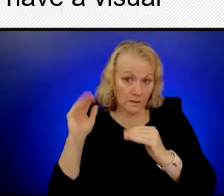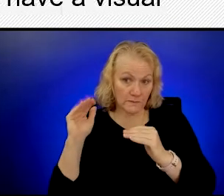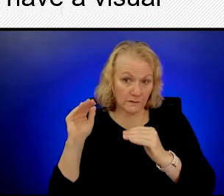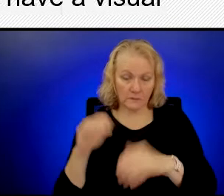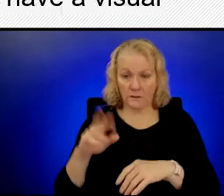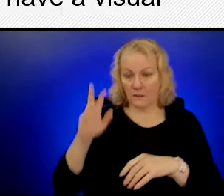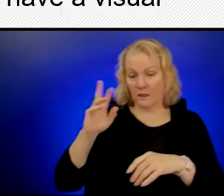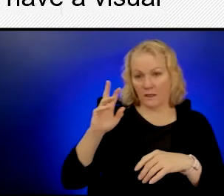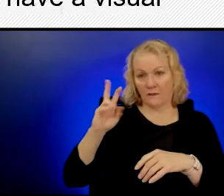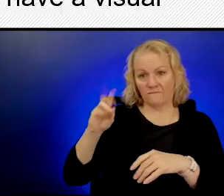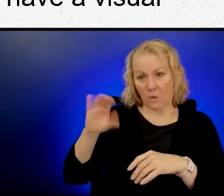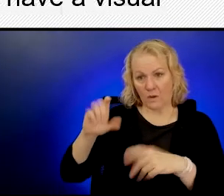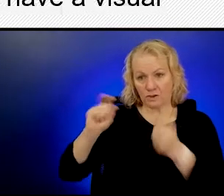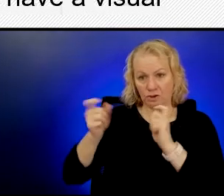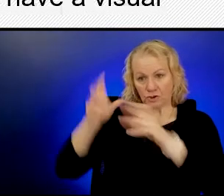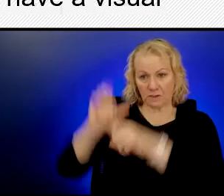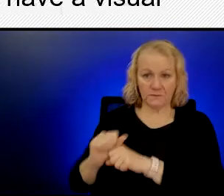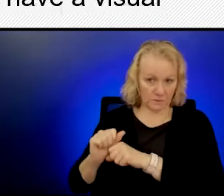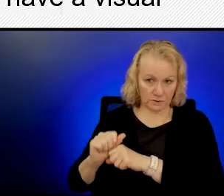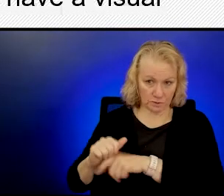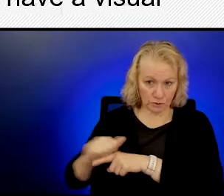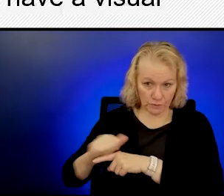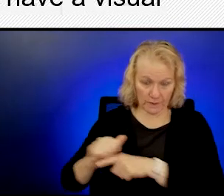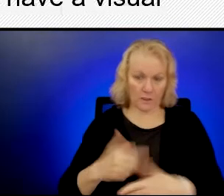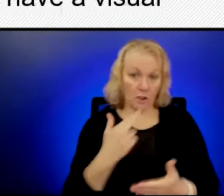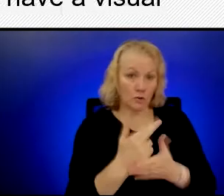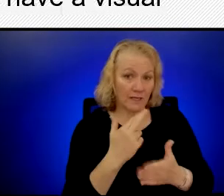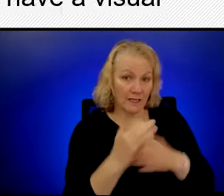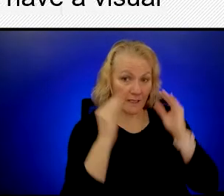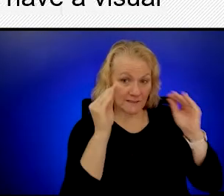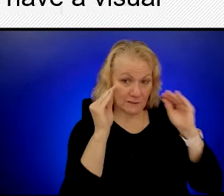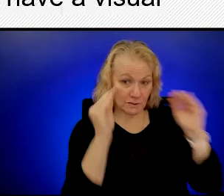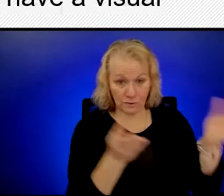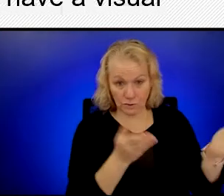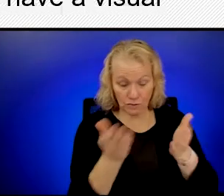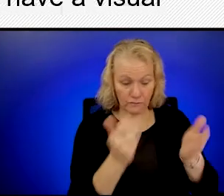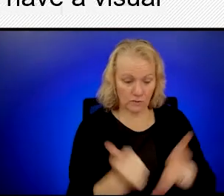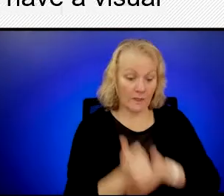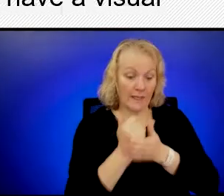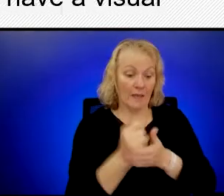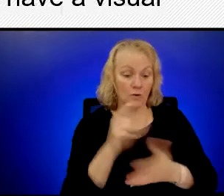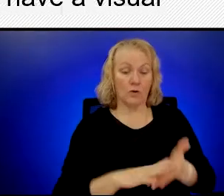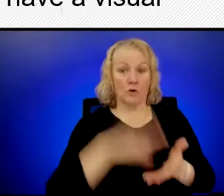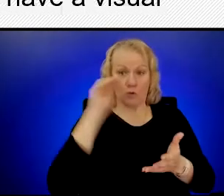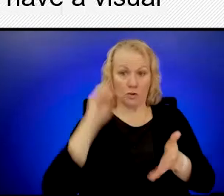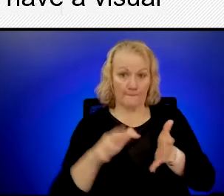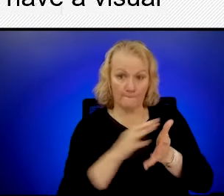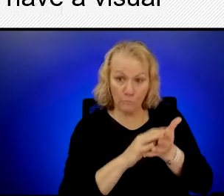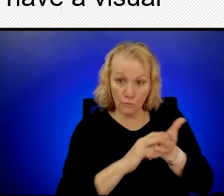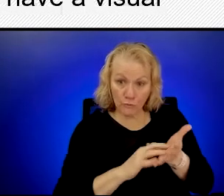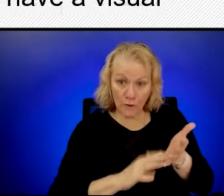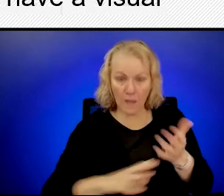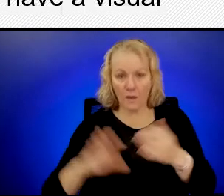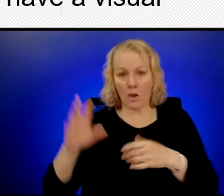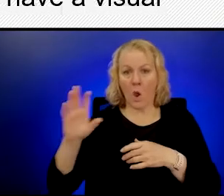vocational adjustment training, rehabilitation teacher services to help you learn Braille, orientation